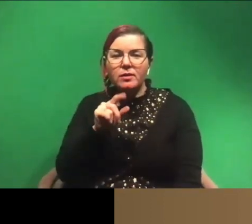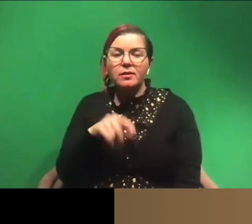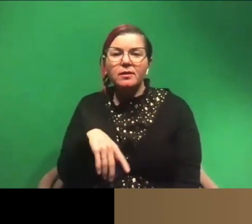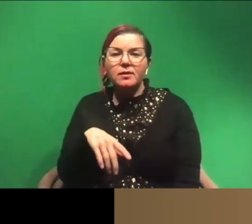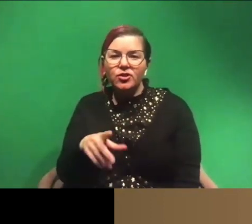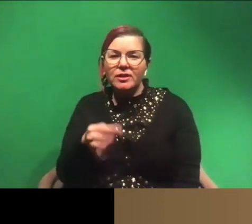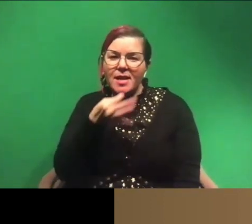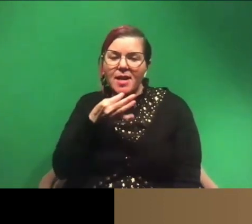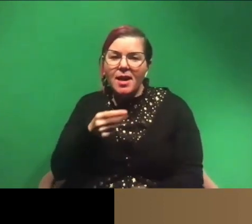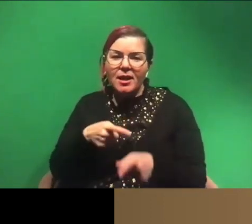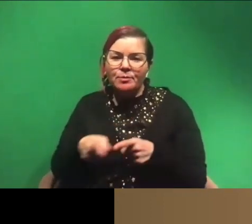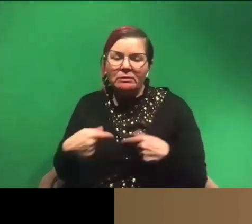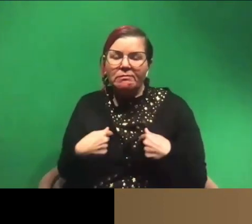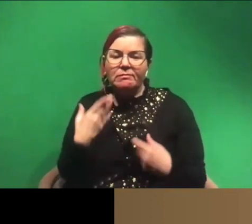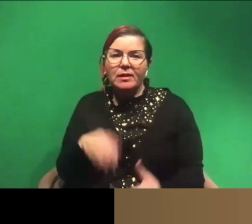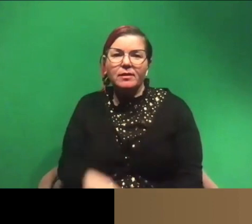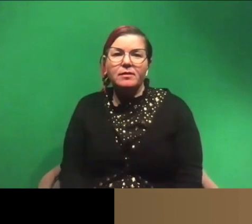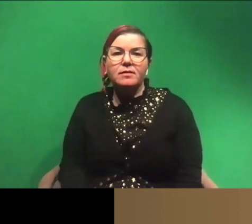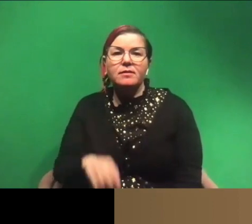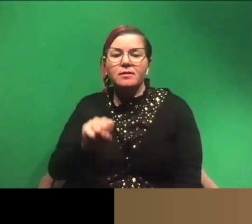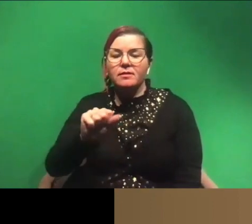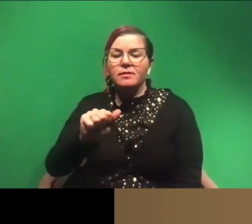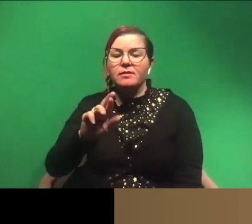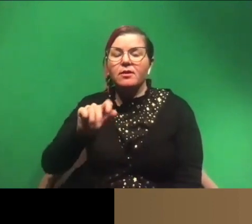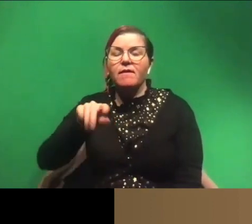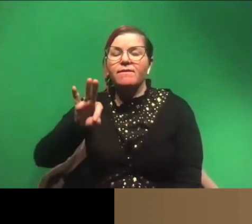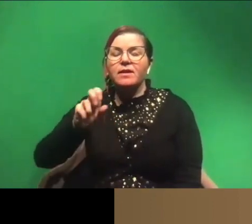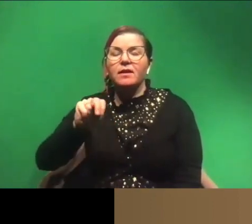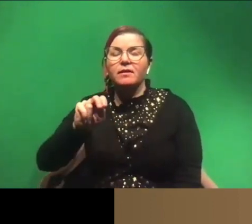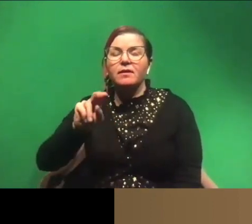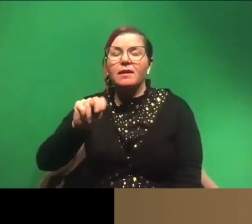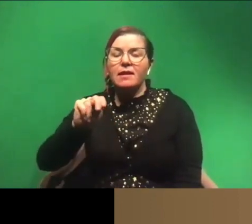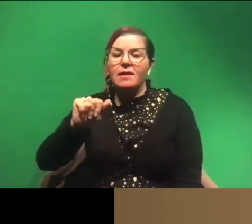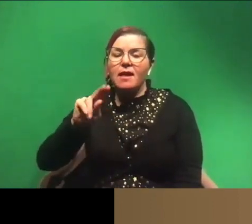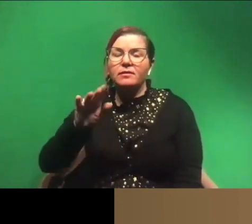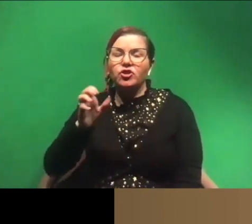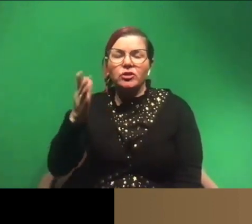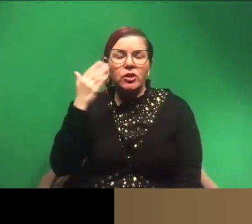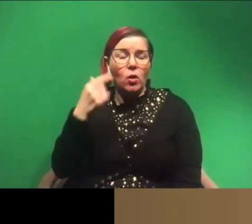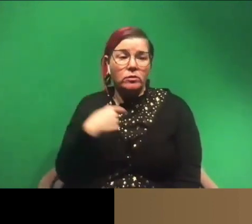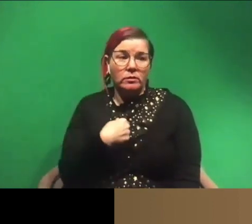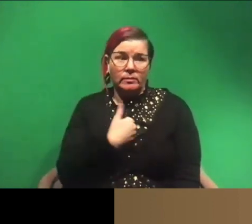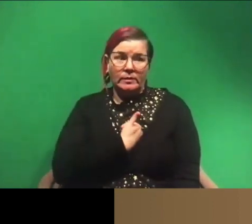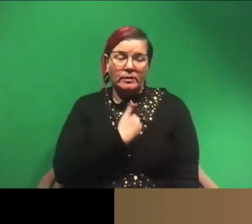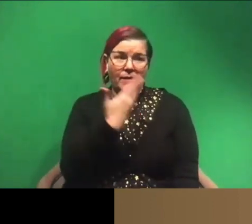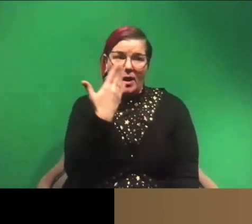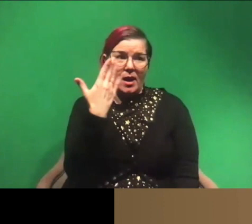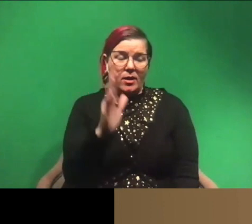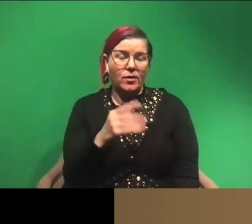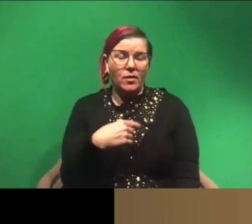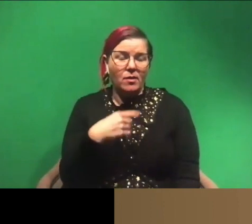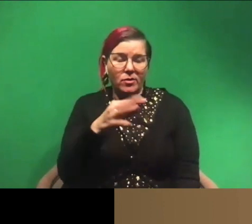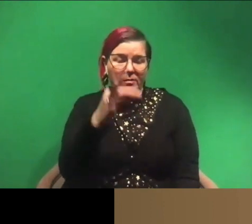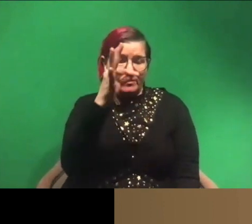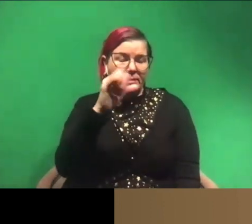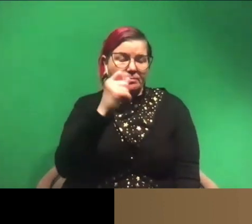yeah. Serafina Nance, she's... she knows what's up. Yeah. I don't know if Betelgeuse is going to explode. I don't know anything about space,